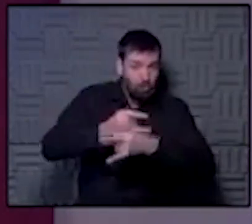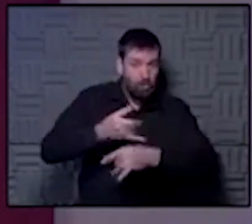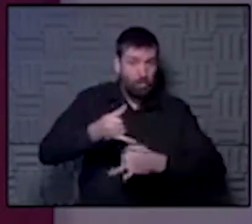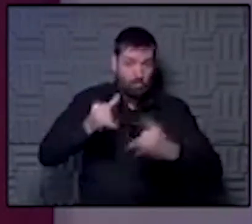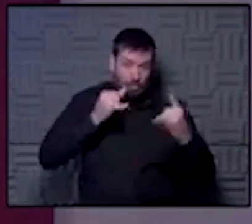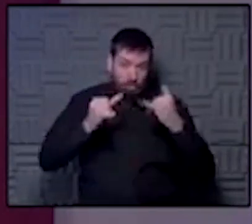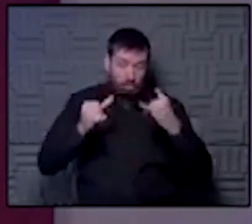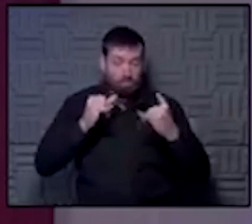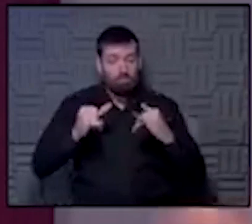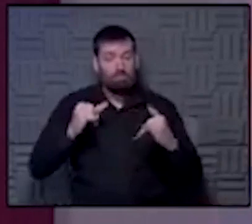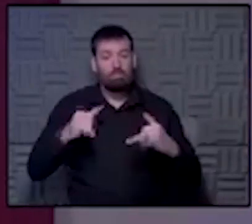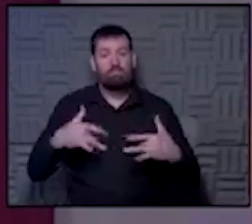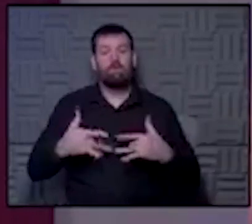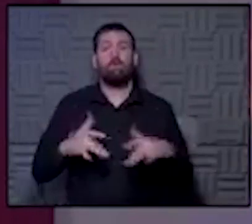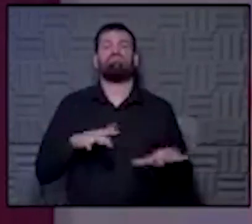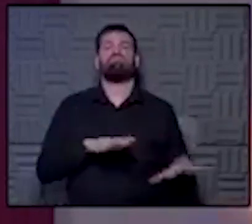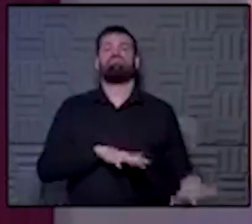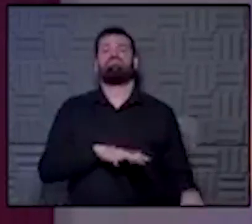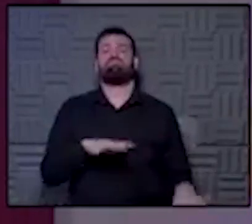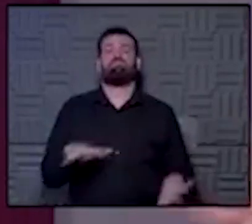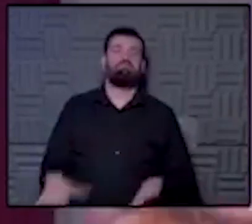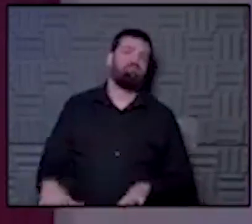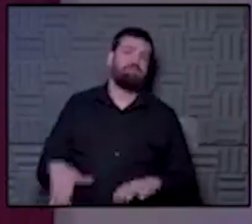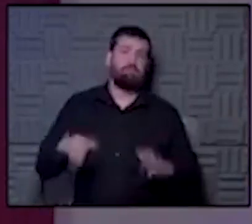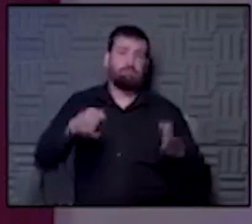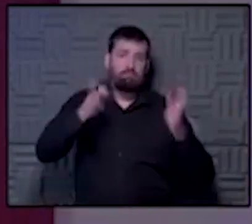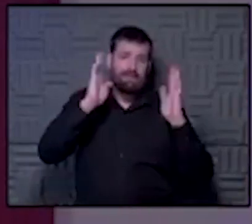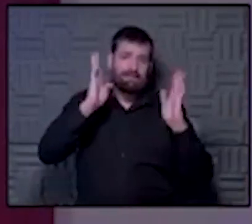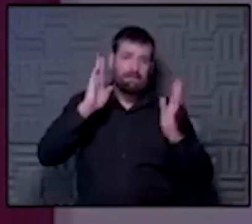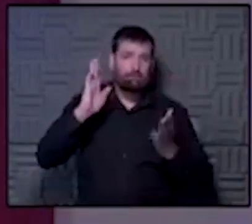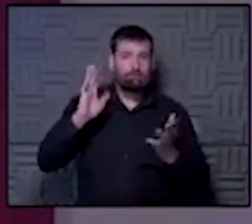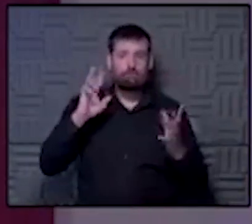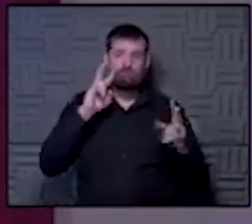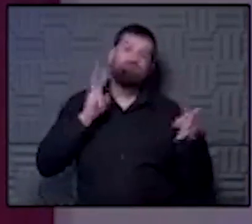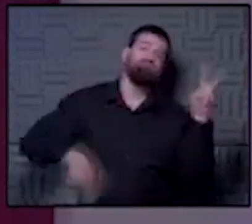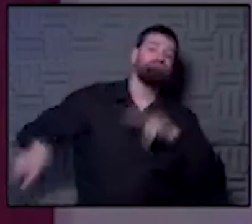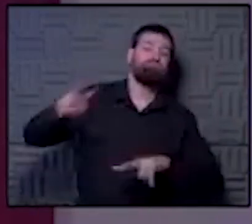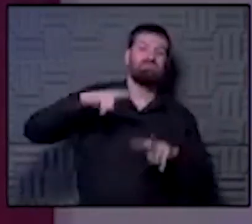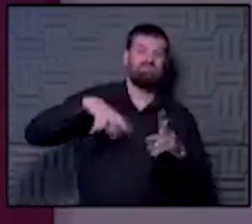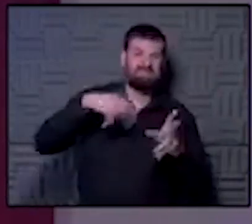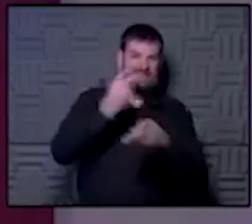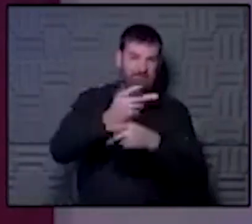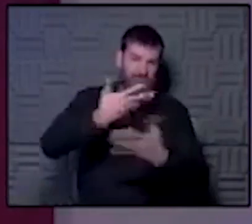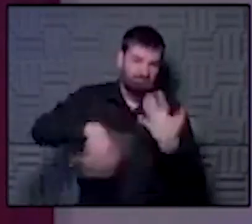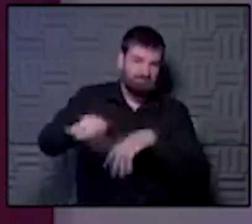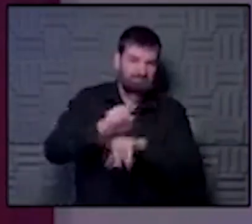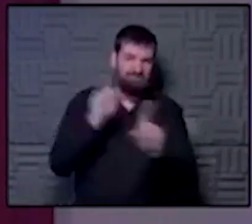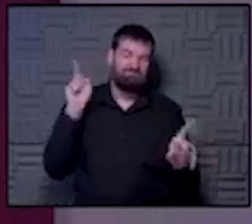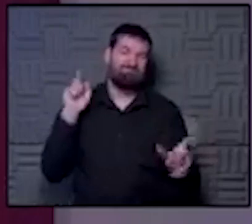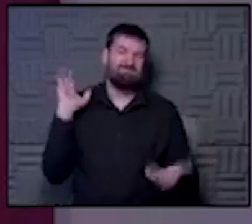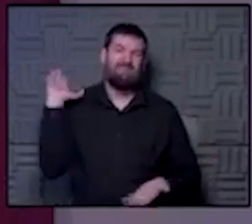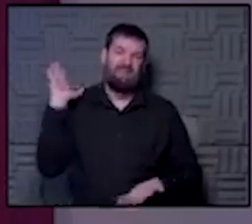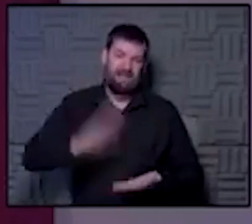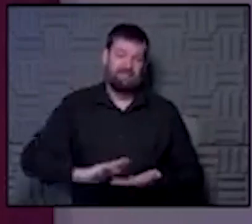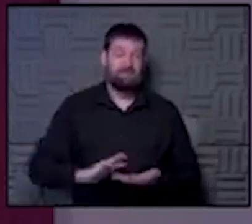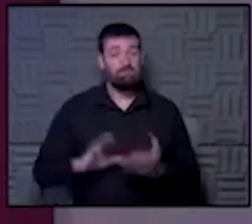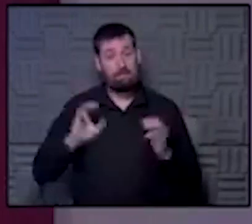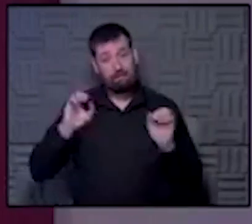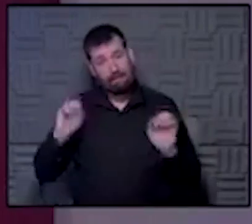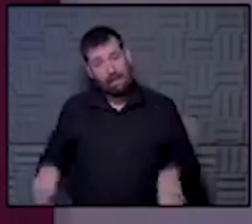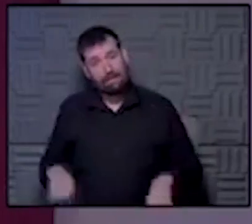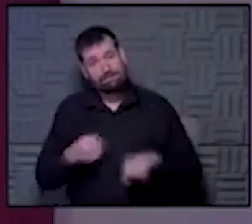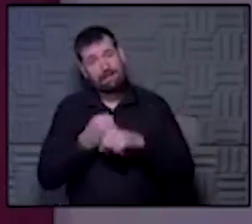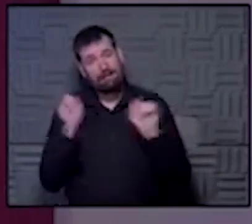your inhibitions go down, you're paying attention to the folks around you, and maintaining that social distance is going to be impacted. So can it be done